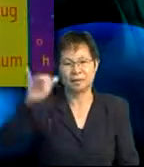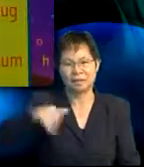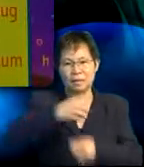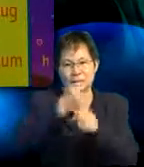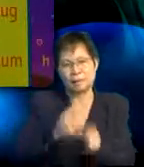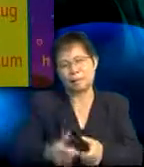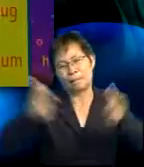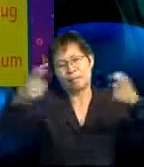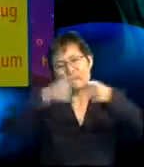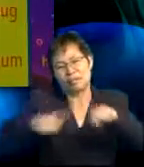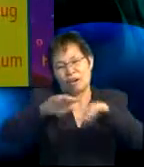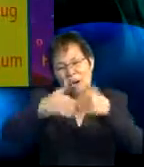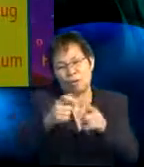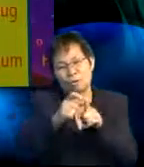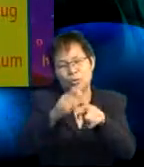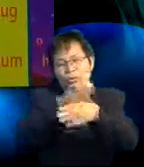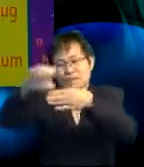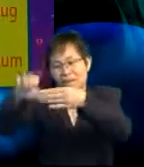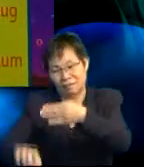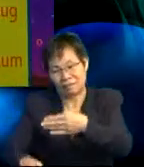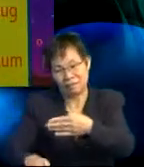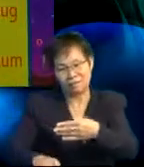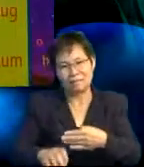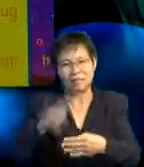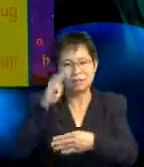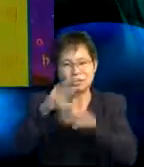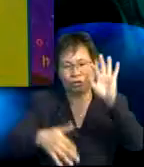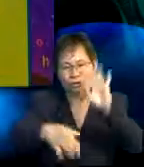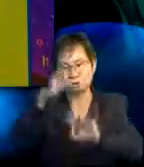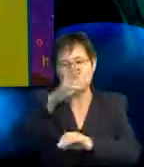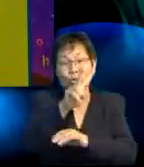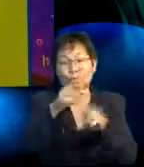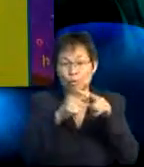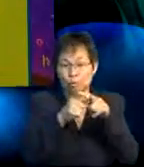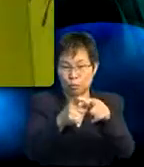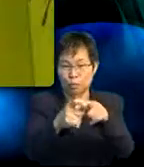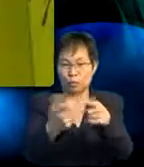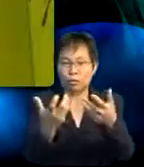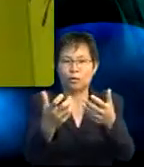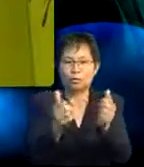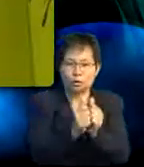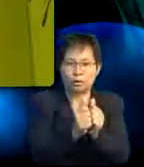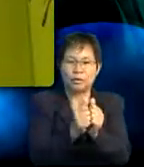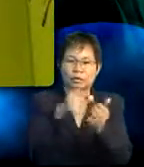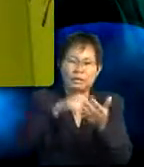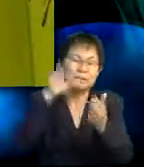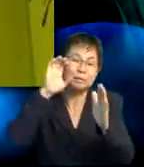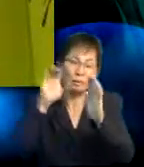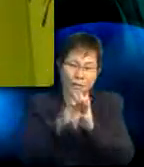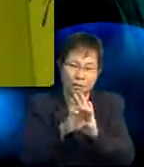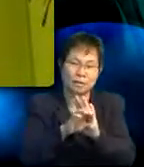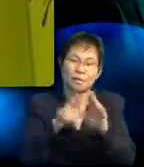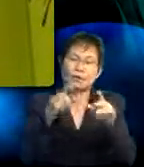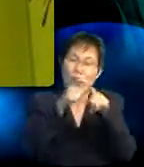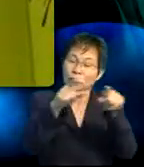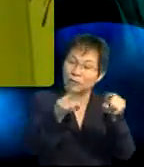Yes, it makes a big difference how a word ends. Now, see if you can find two words to go with this picture. The words are